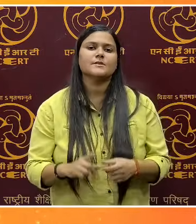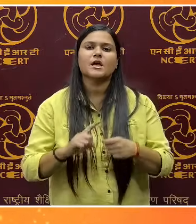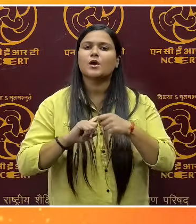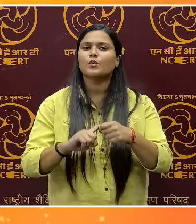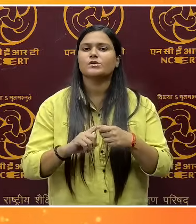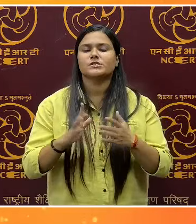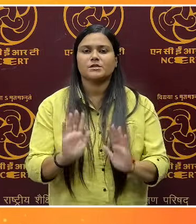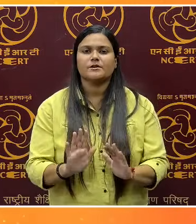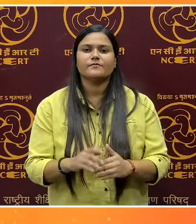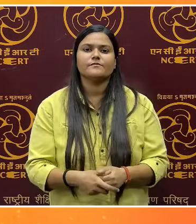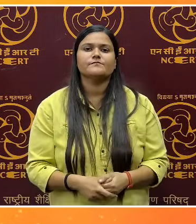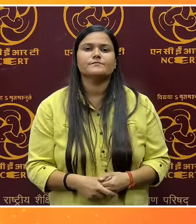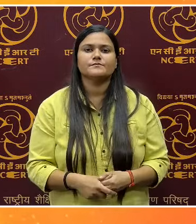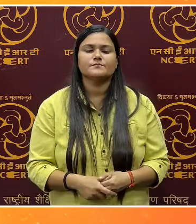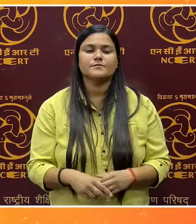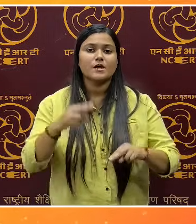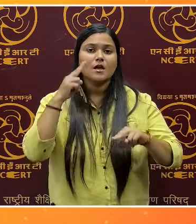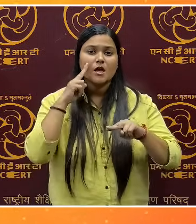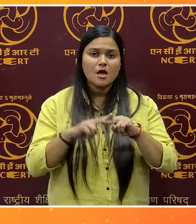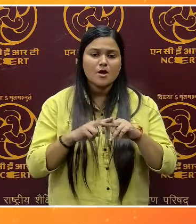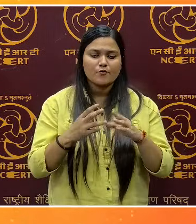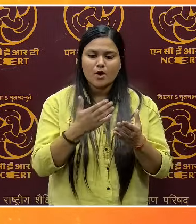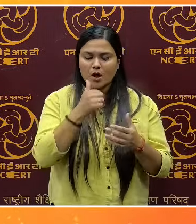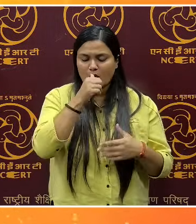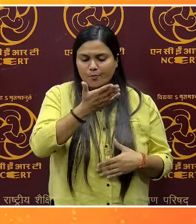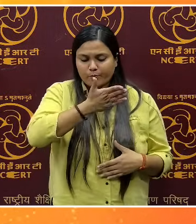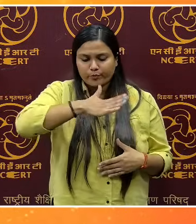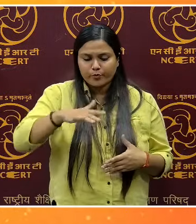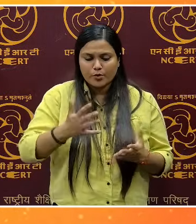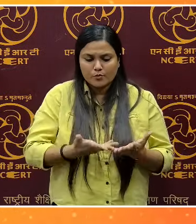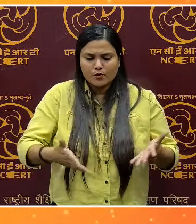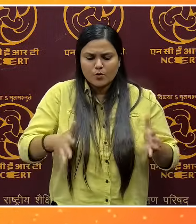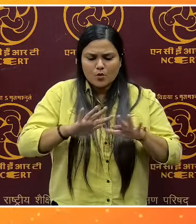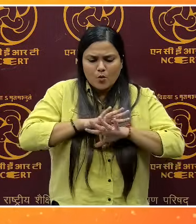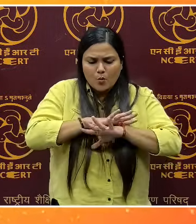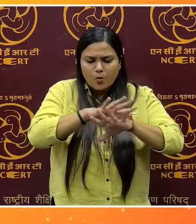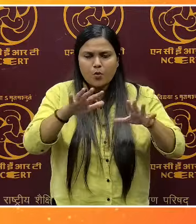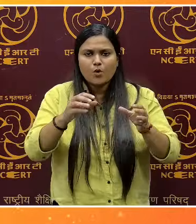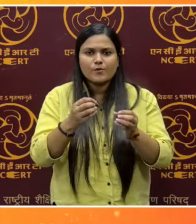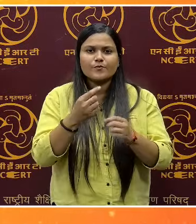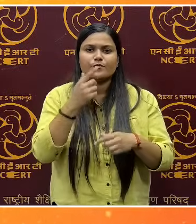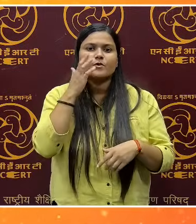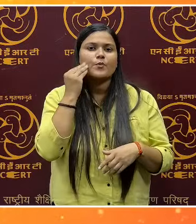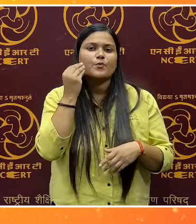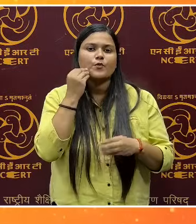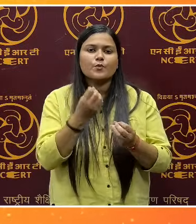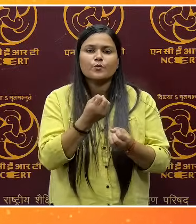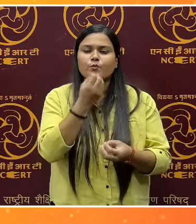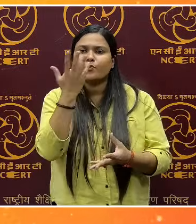Okay. So, if the pond is completely covered by lotuses on the 30th